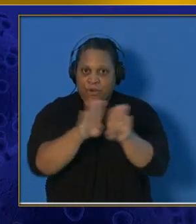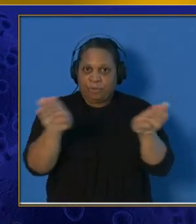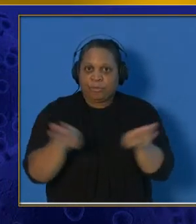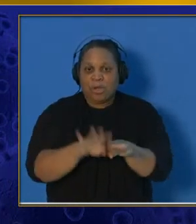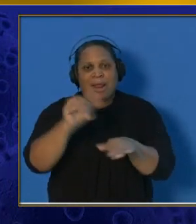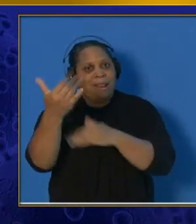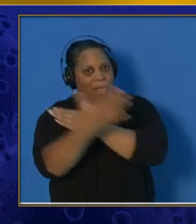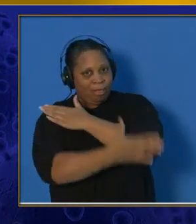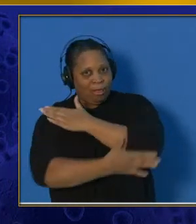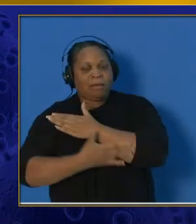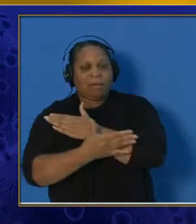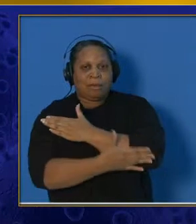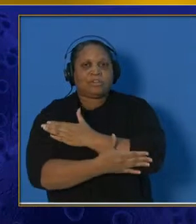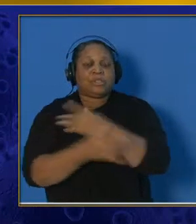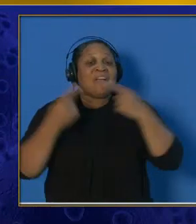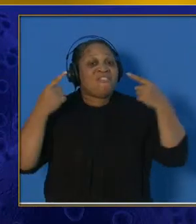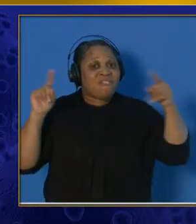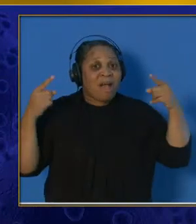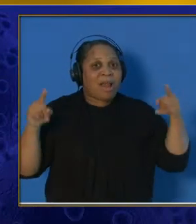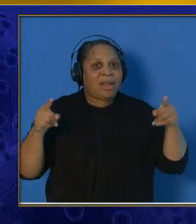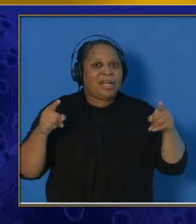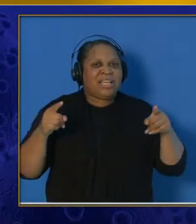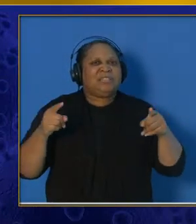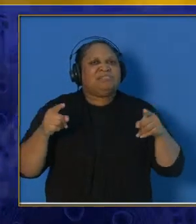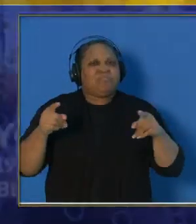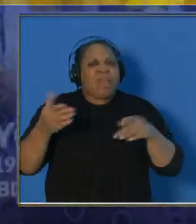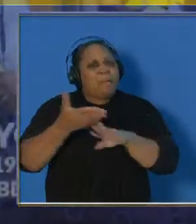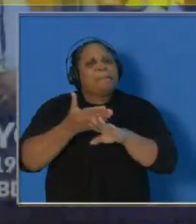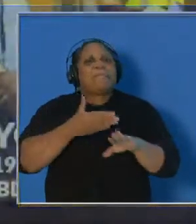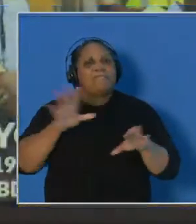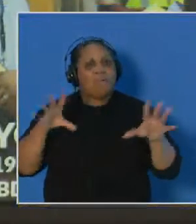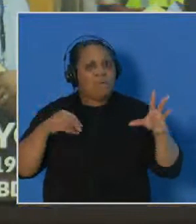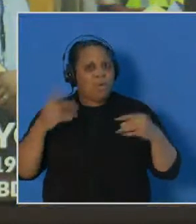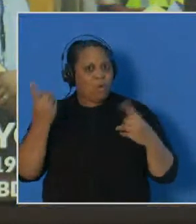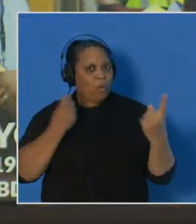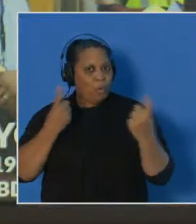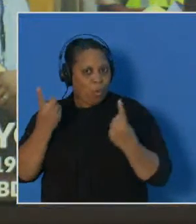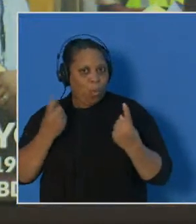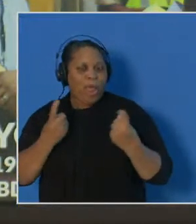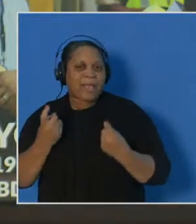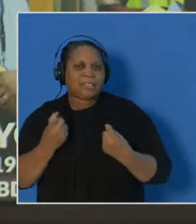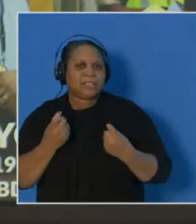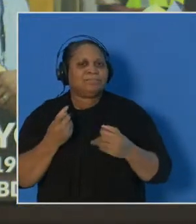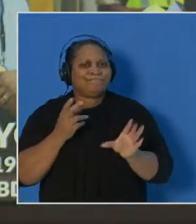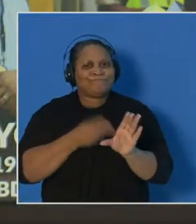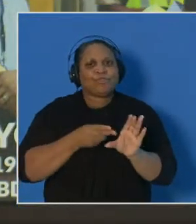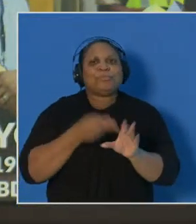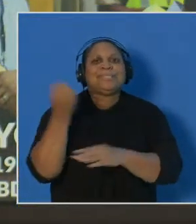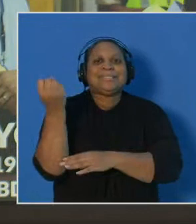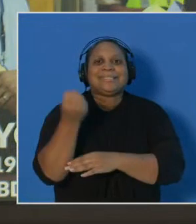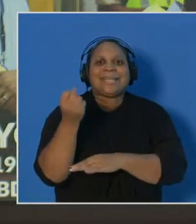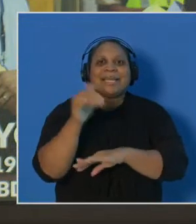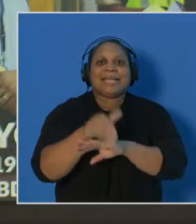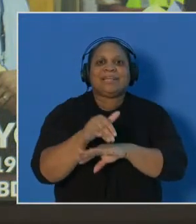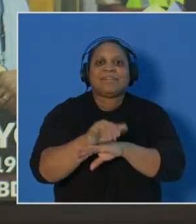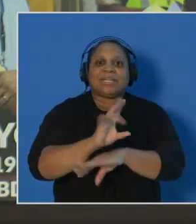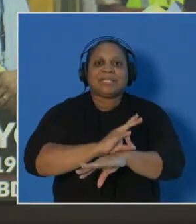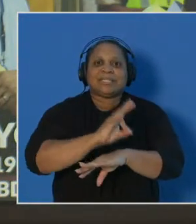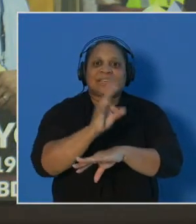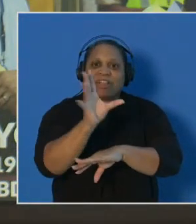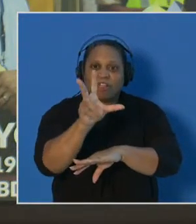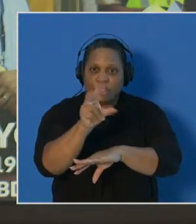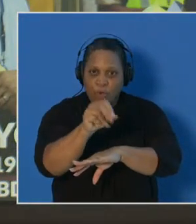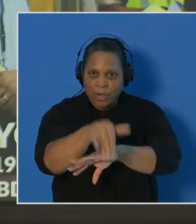world. Finally, before I take questions from the media, I invite you to join me this Saturday evening at 7:30